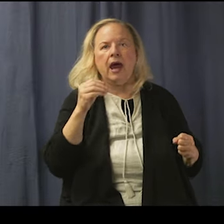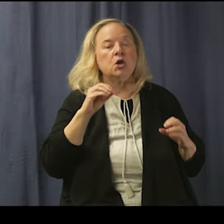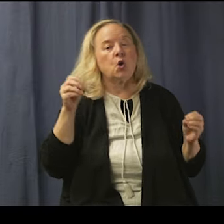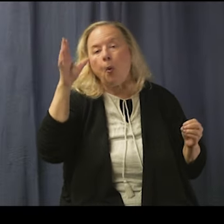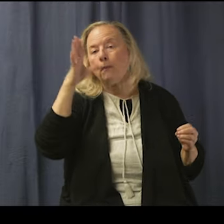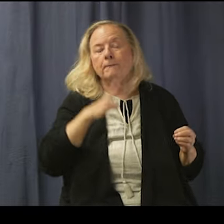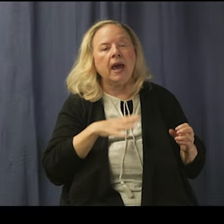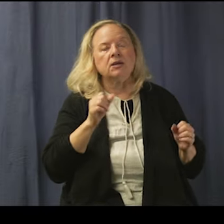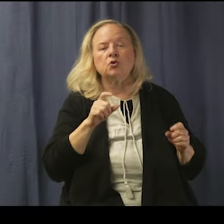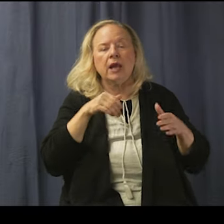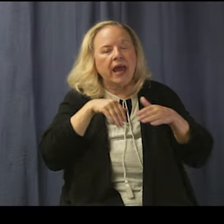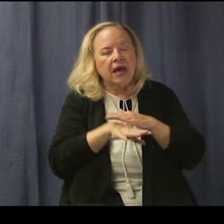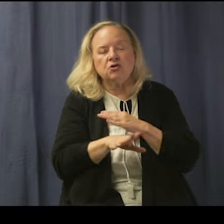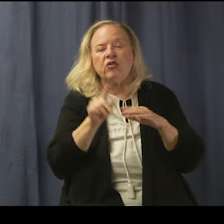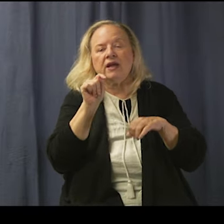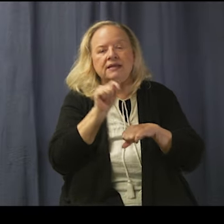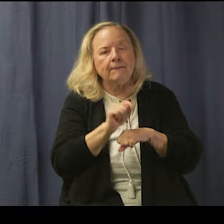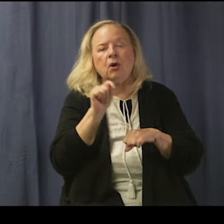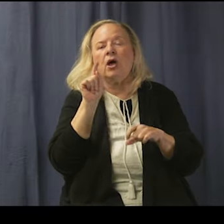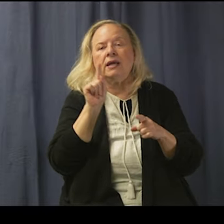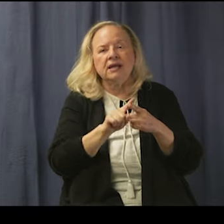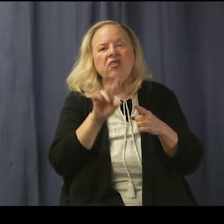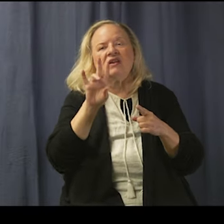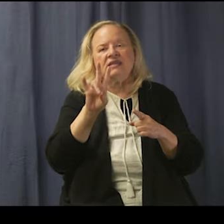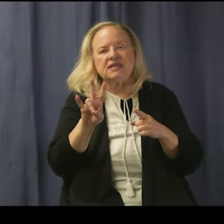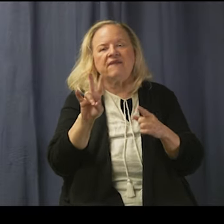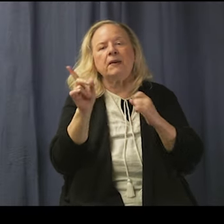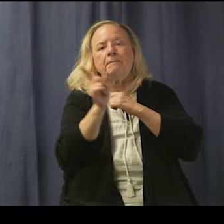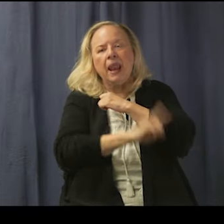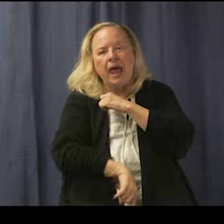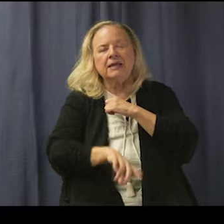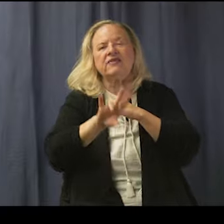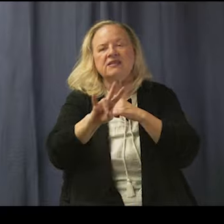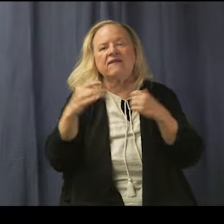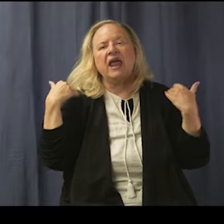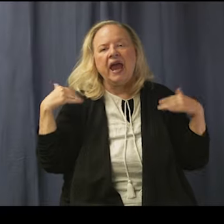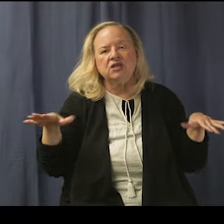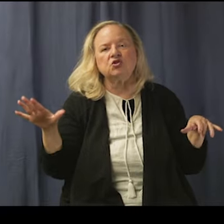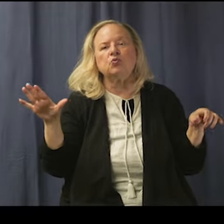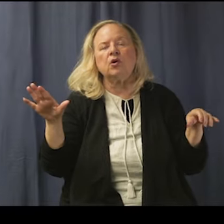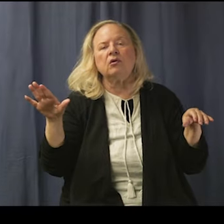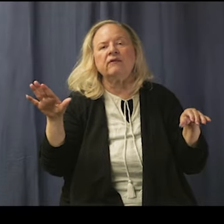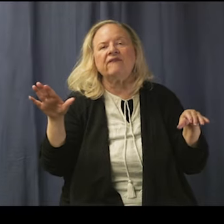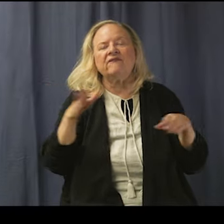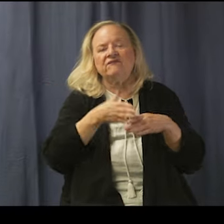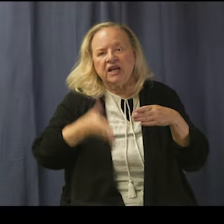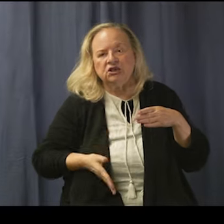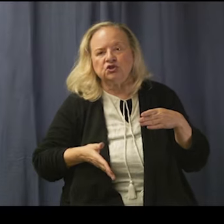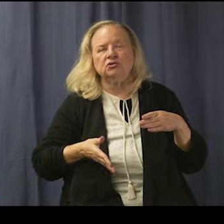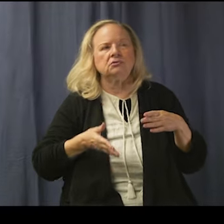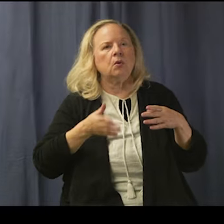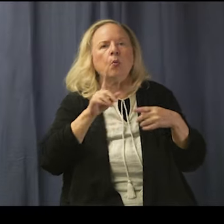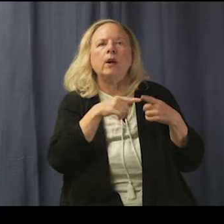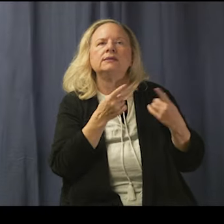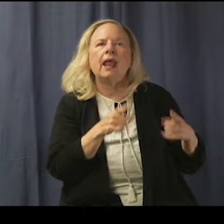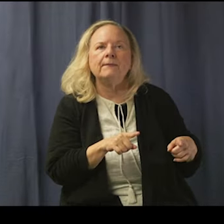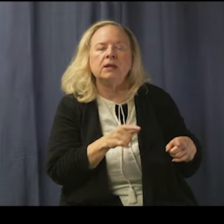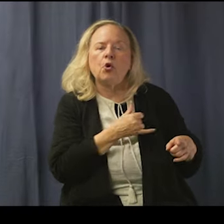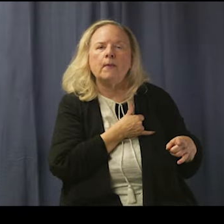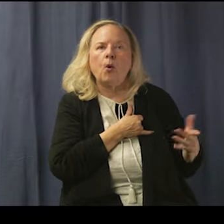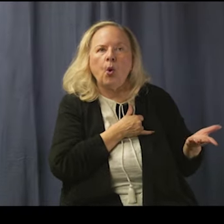man was able to enter the temple till the seven plagues of the seven angels were fulfilled. When does this happen, this event?